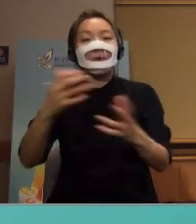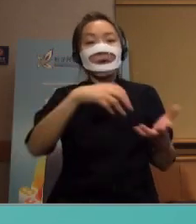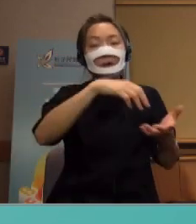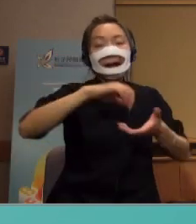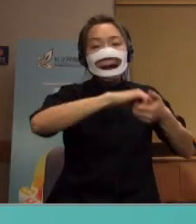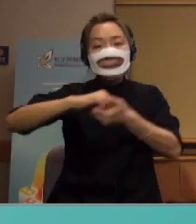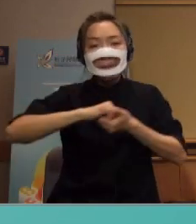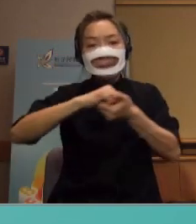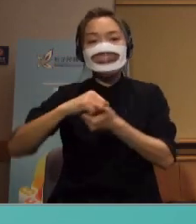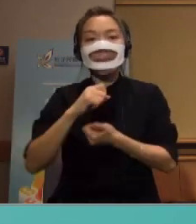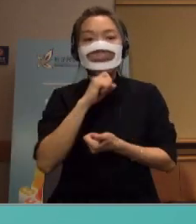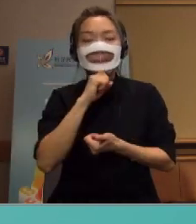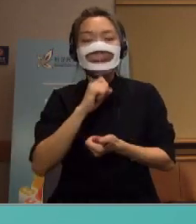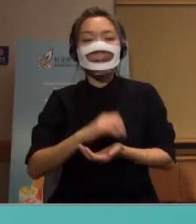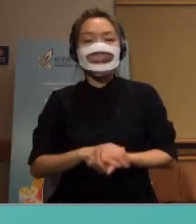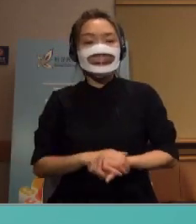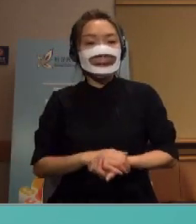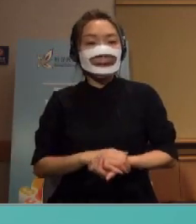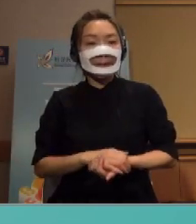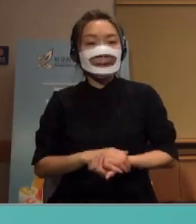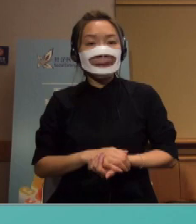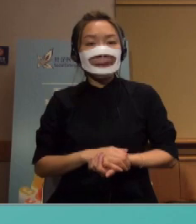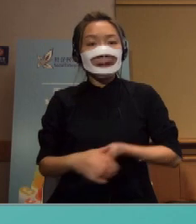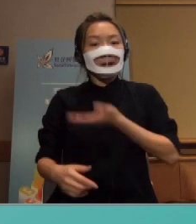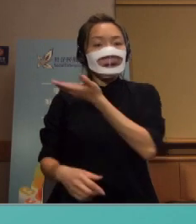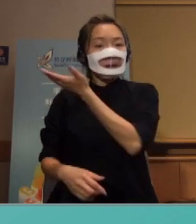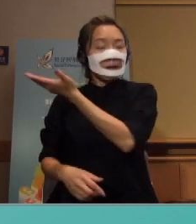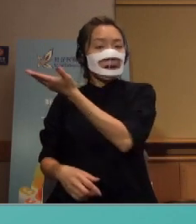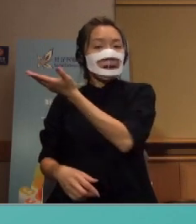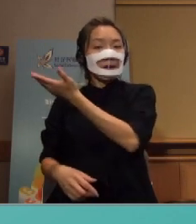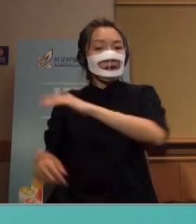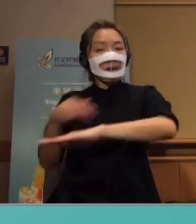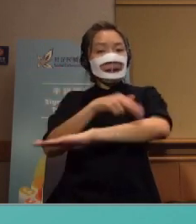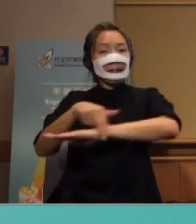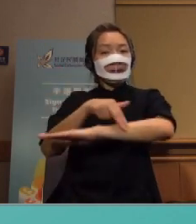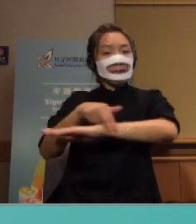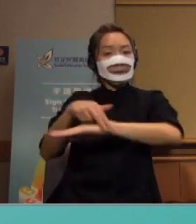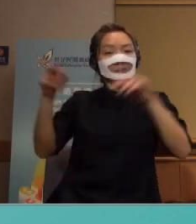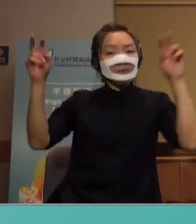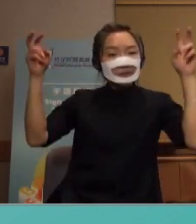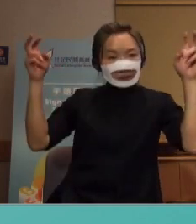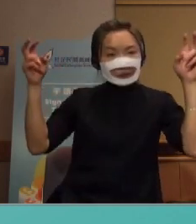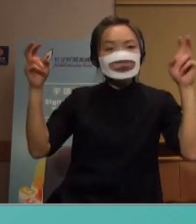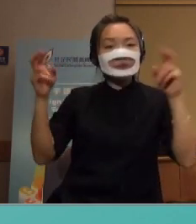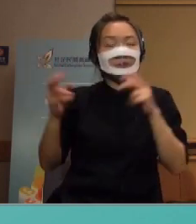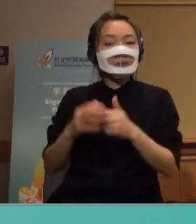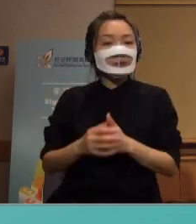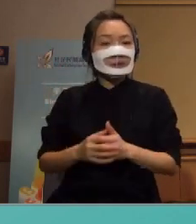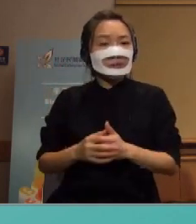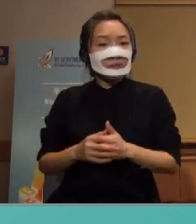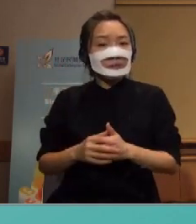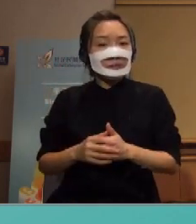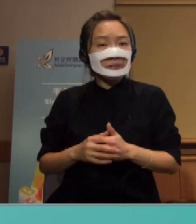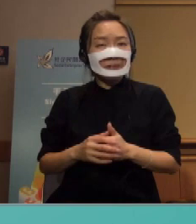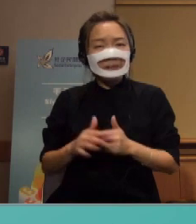Yeah, so this is one of our projects we actually building, but unfortunately we are not able to share much, but we have